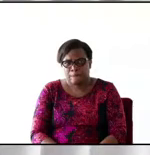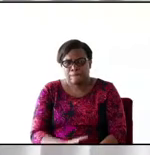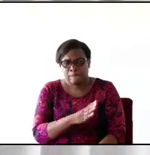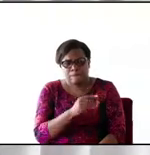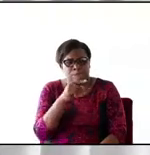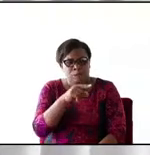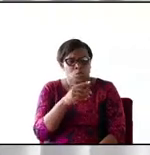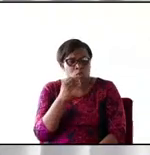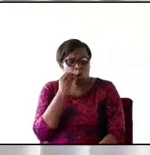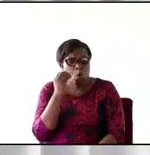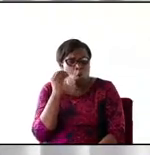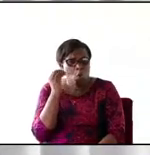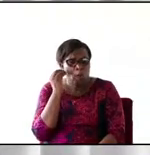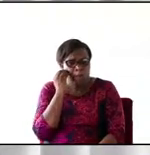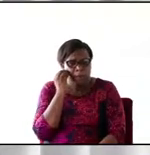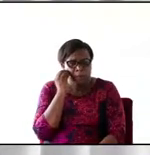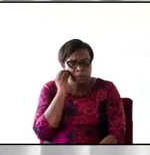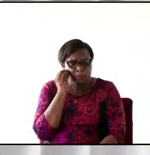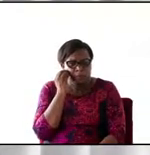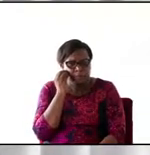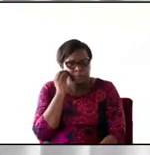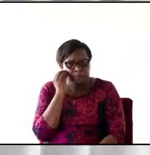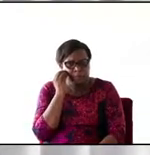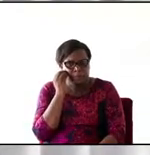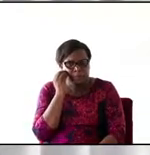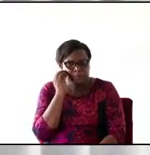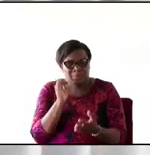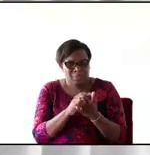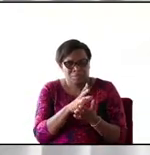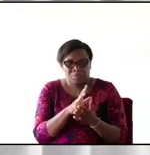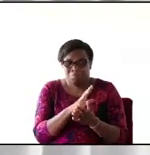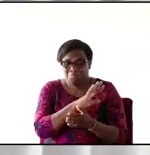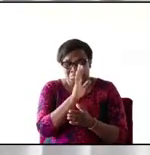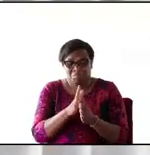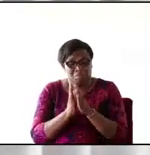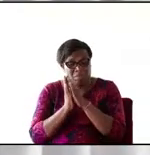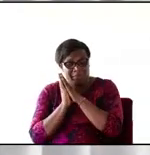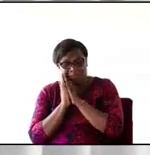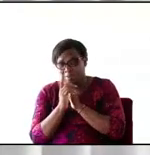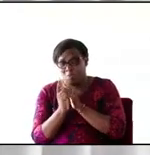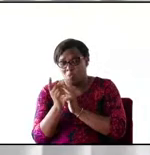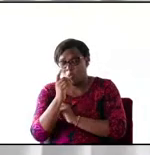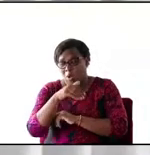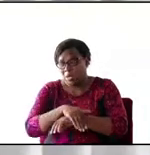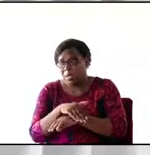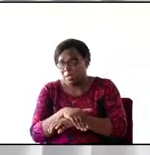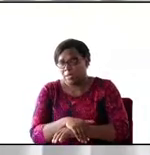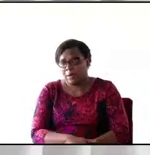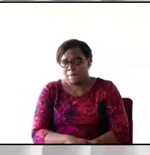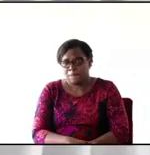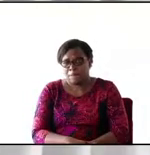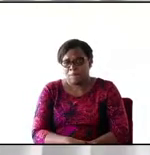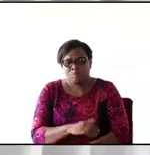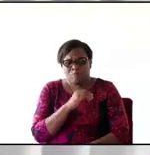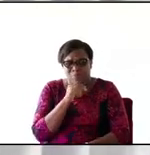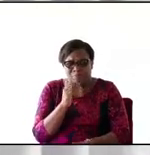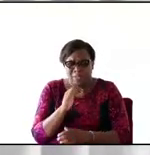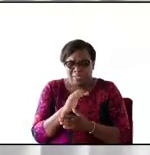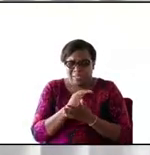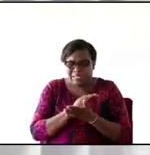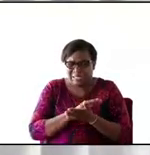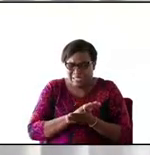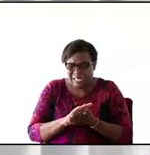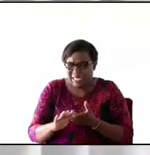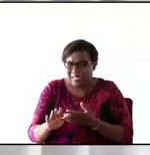that he would not have even slept a night. Was not a nice place,